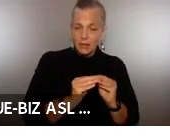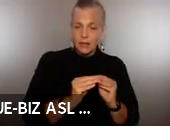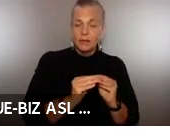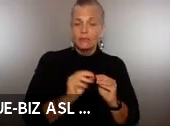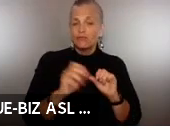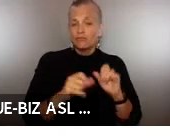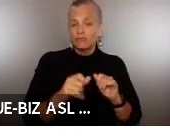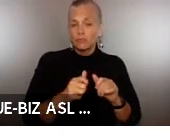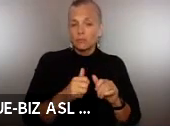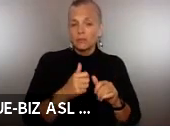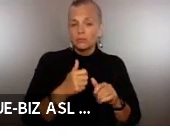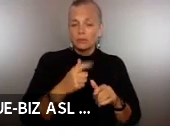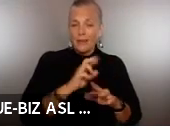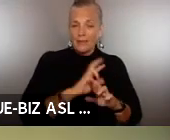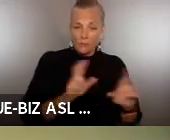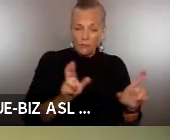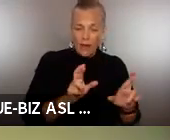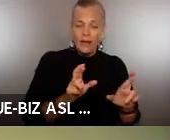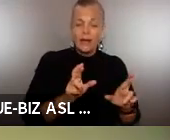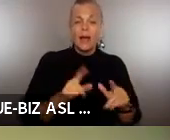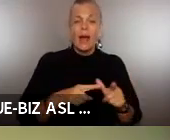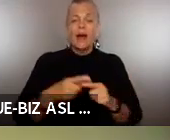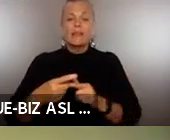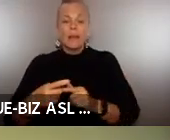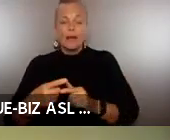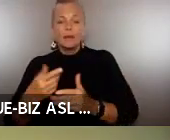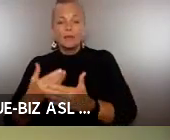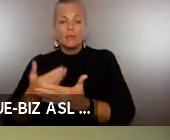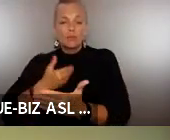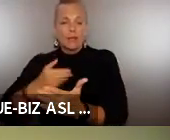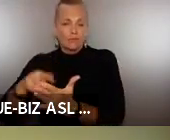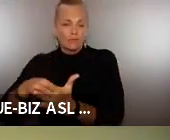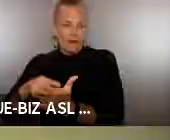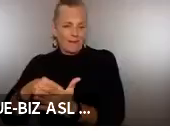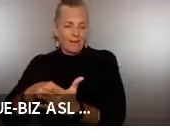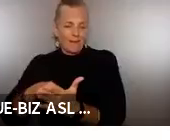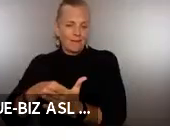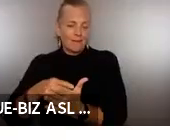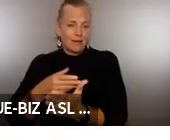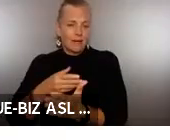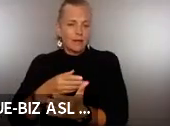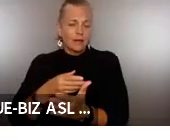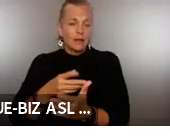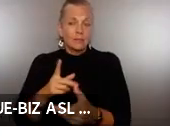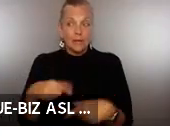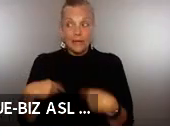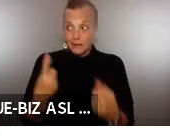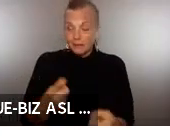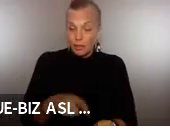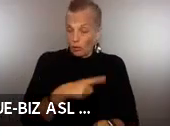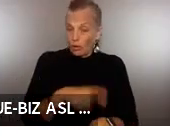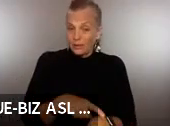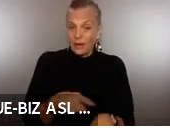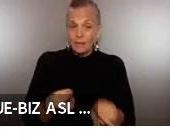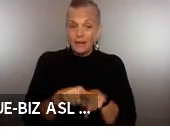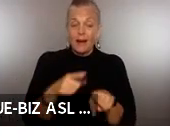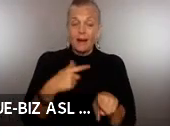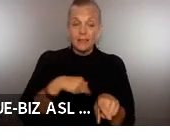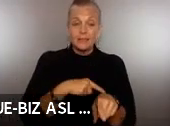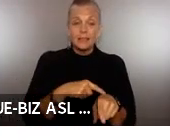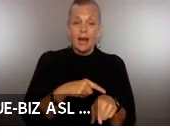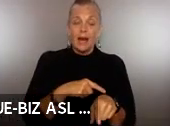get everybody's feet wet. Yeah. It's been a while. And it's been, you know, for us as artists, it's a tough